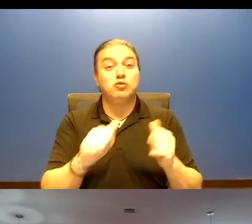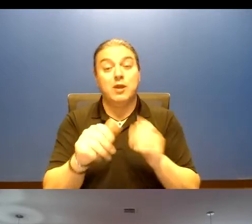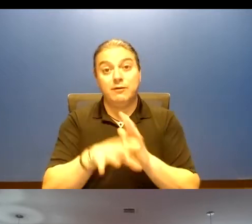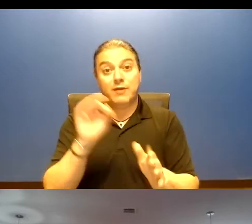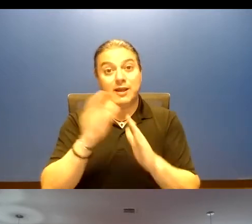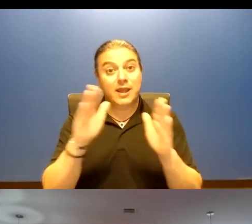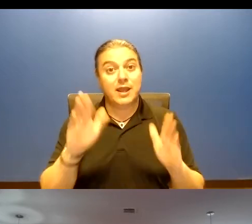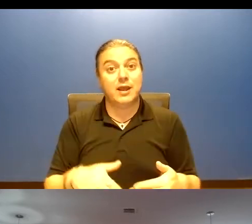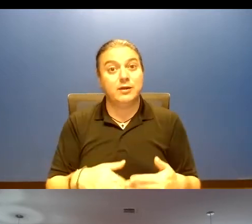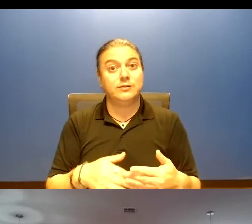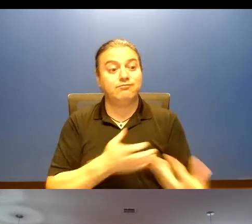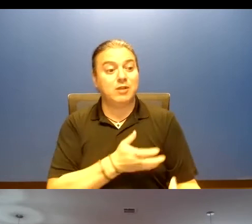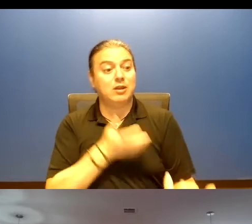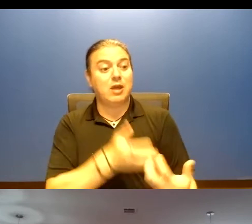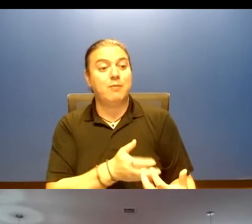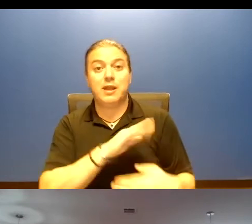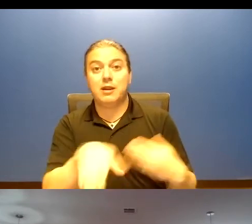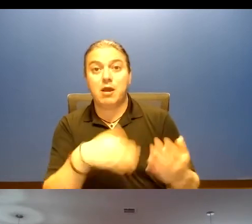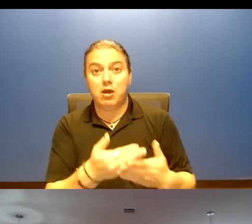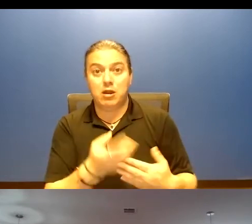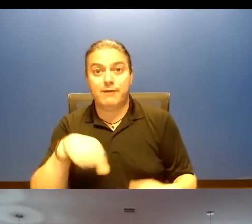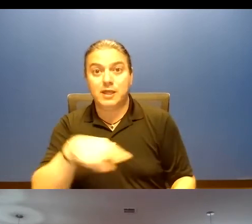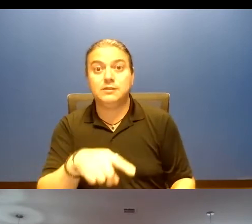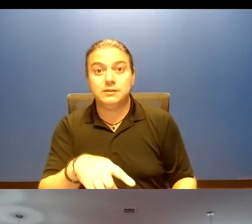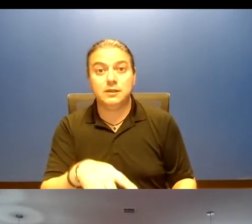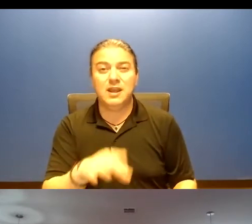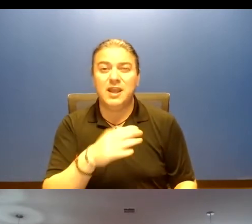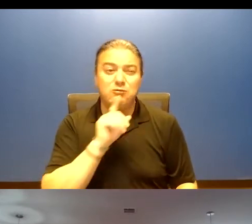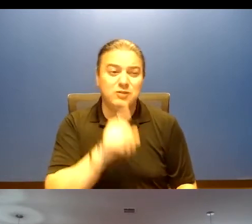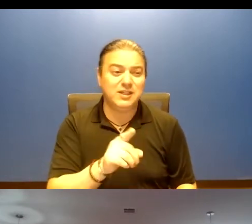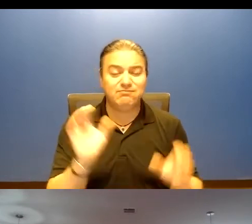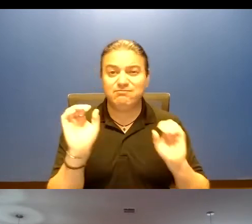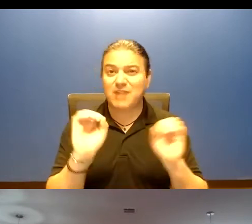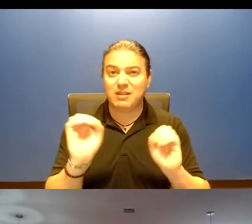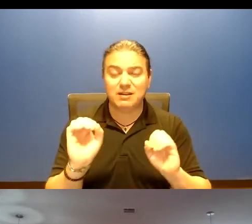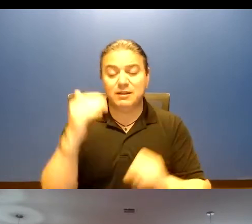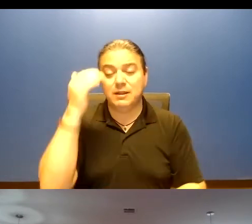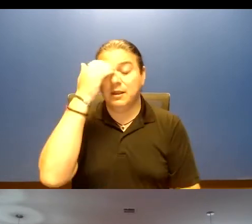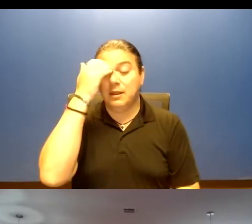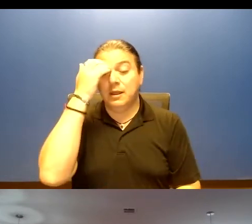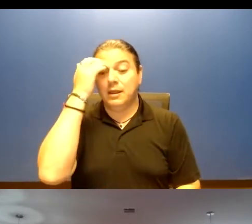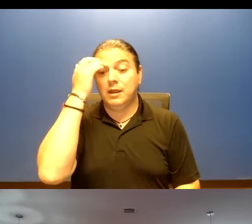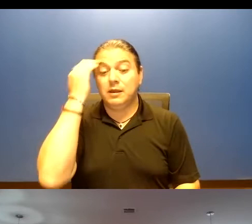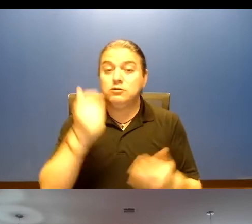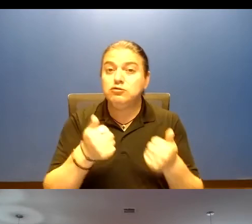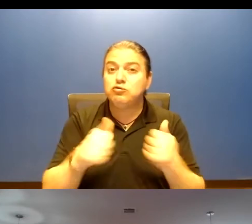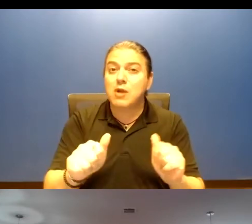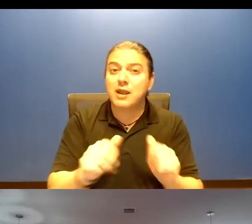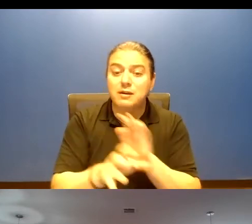all of us. And literally, there was just nothing. Trying to find a home